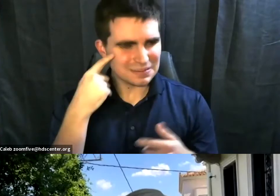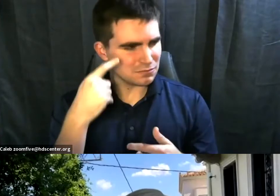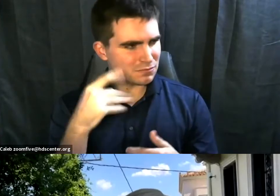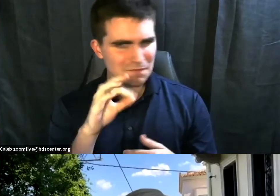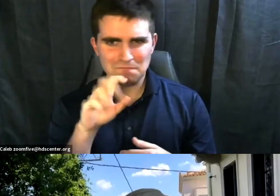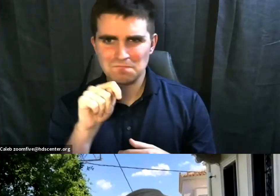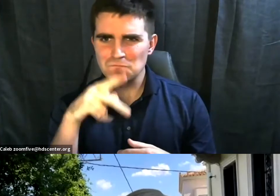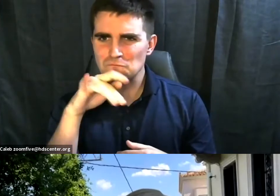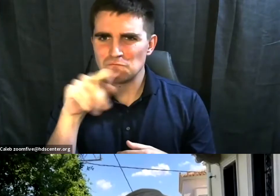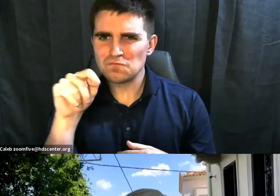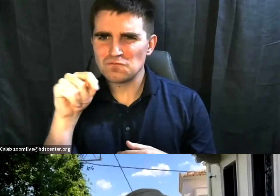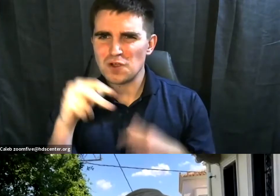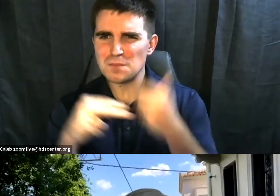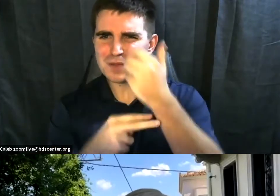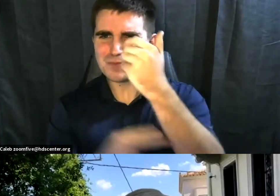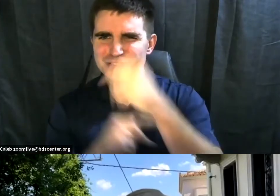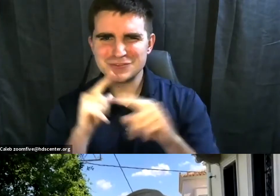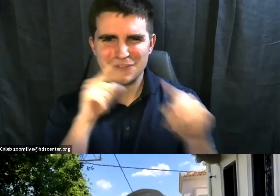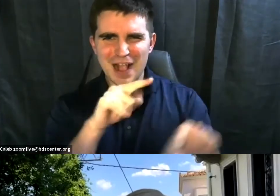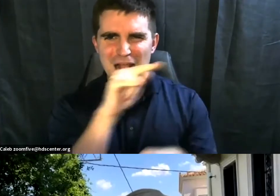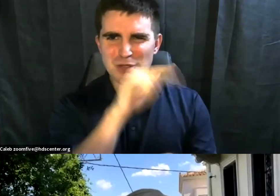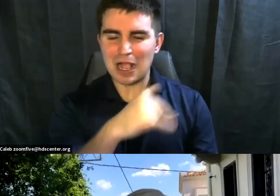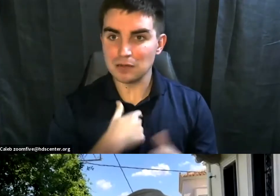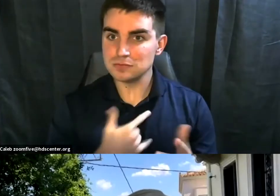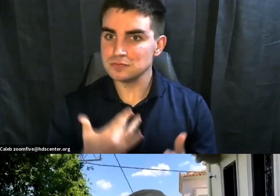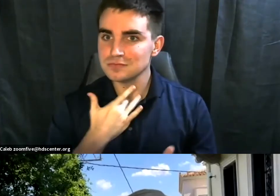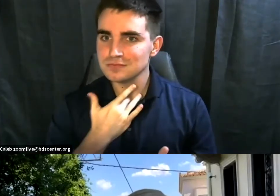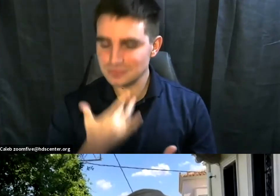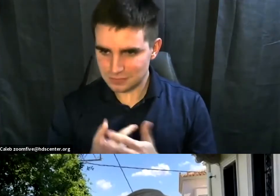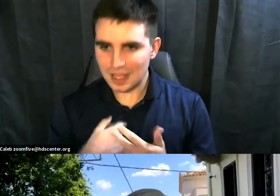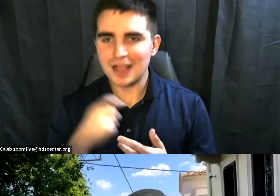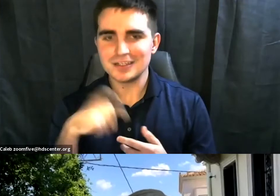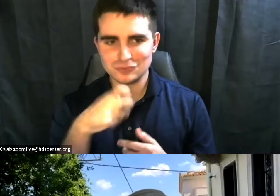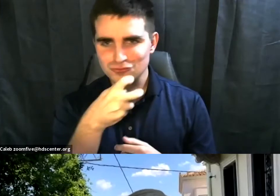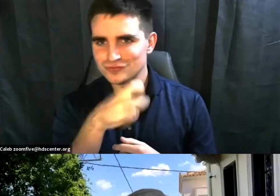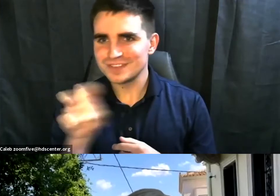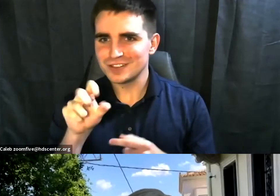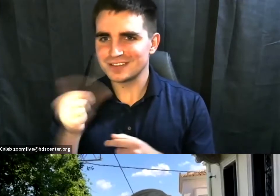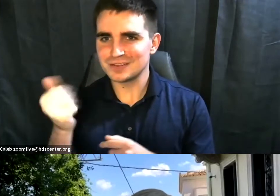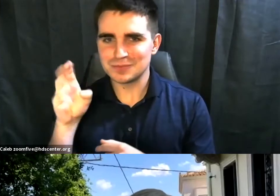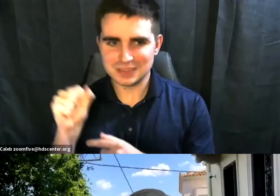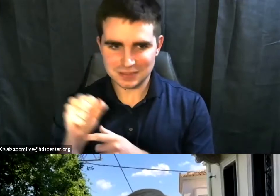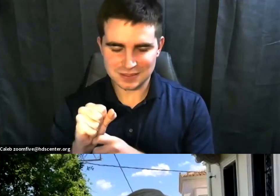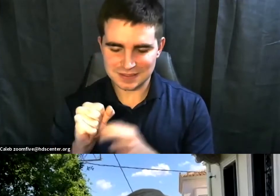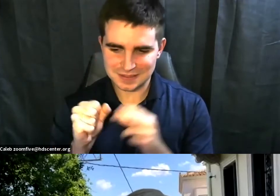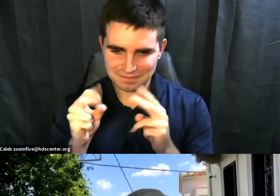and headed for the airport. Oh so my gosh. I had to transfer a very